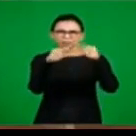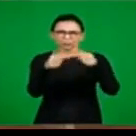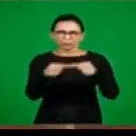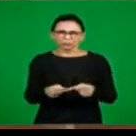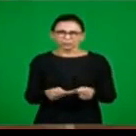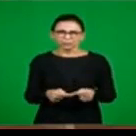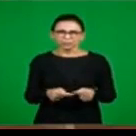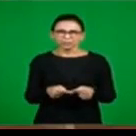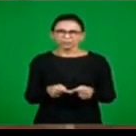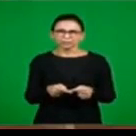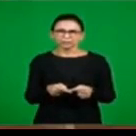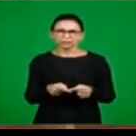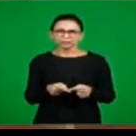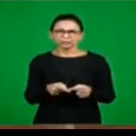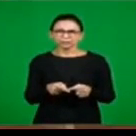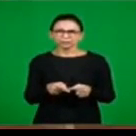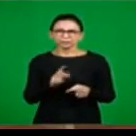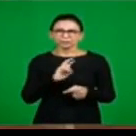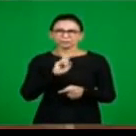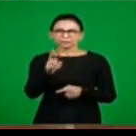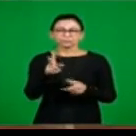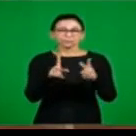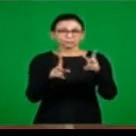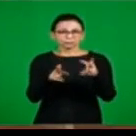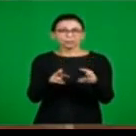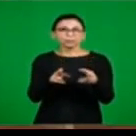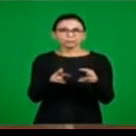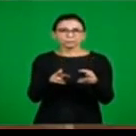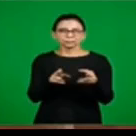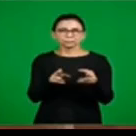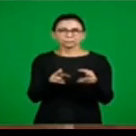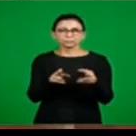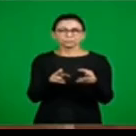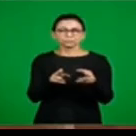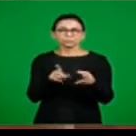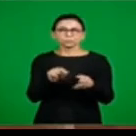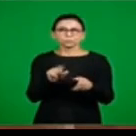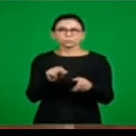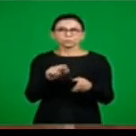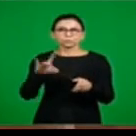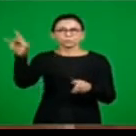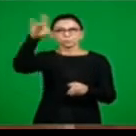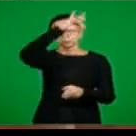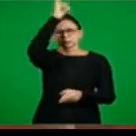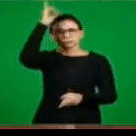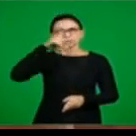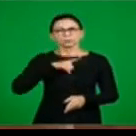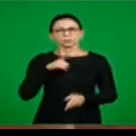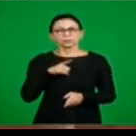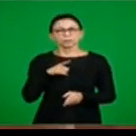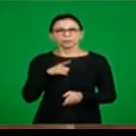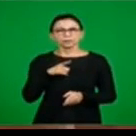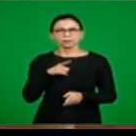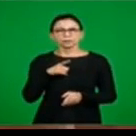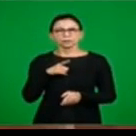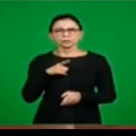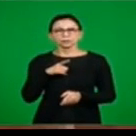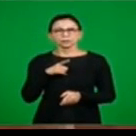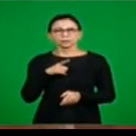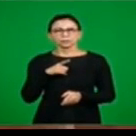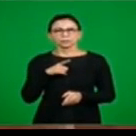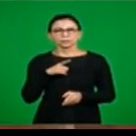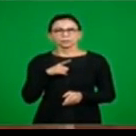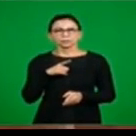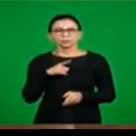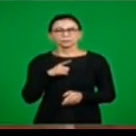need to keep it. So if all the churches find the same answer of what the Holy Spirit has for the church at this last hour, you need to keep what you